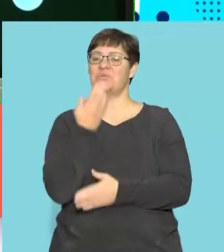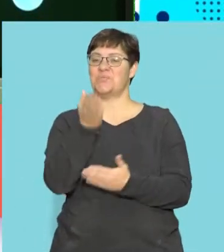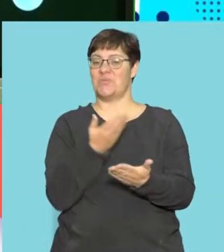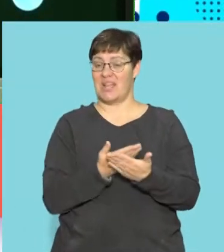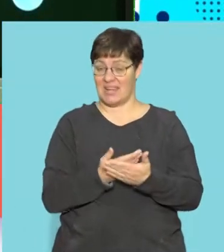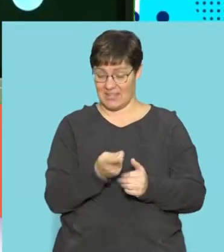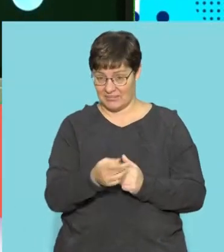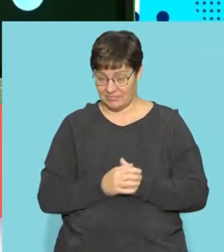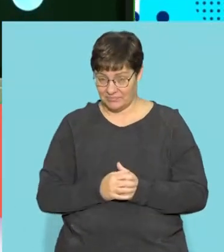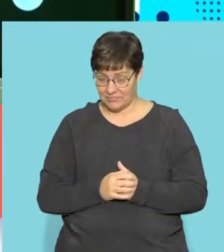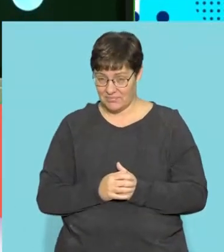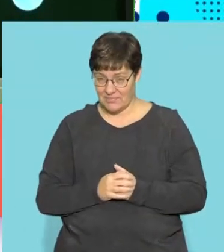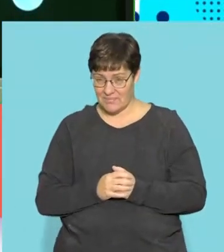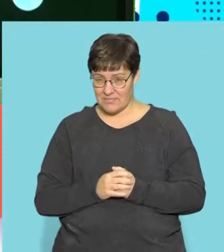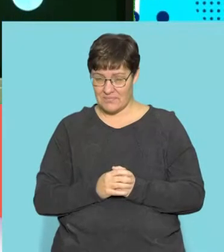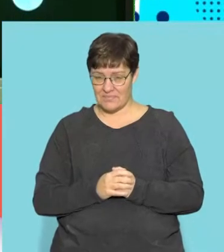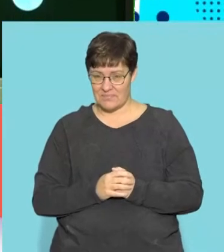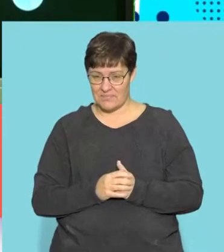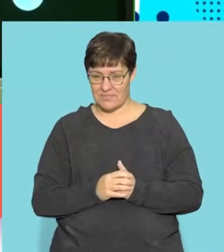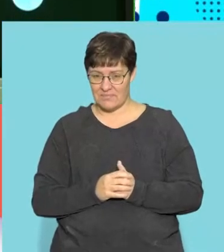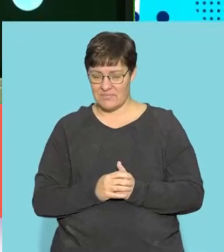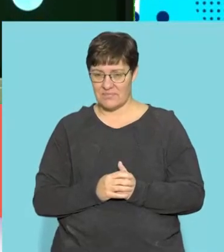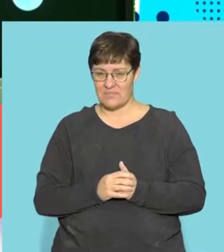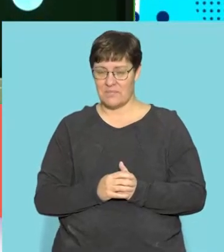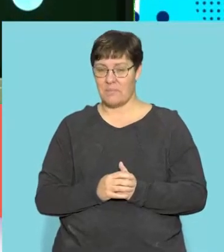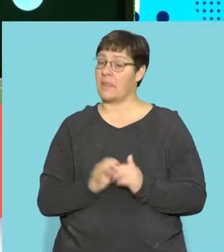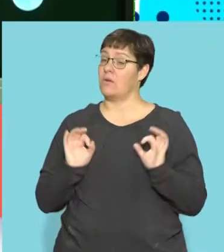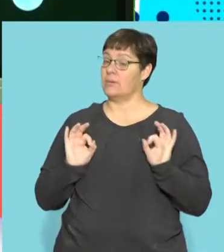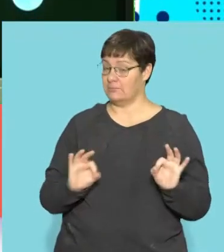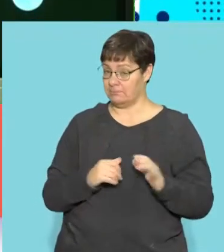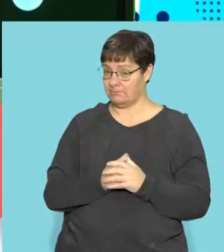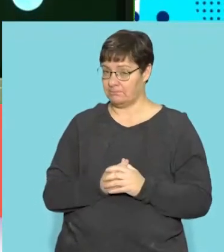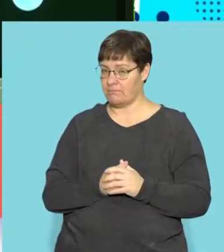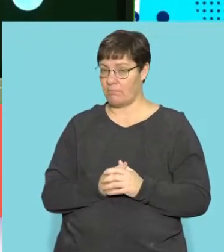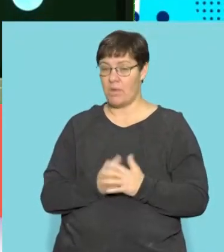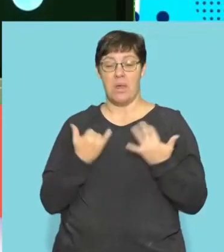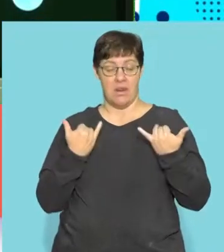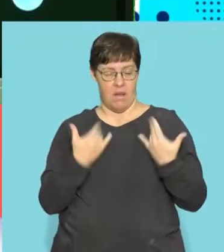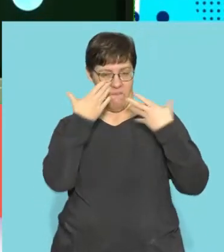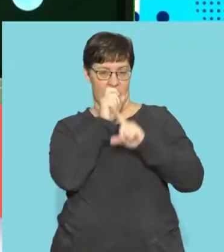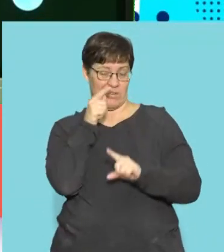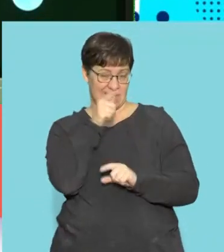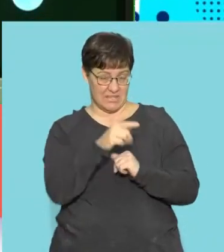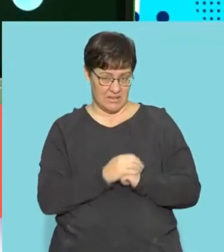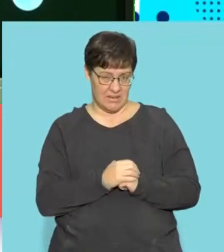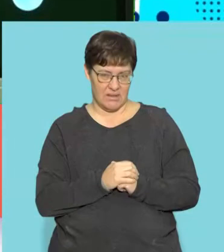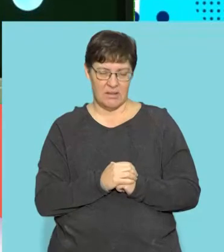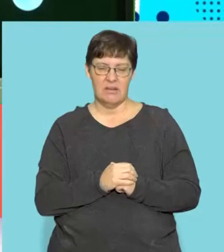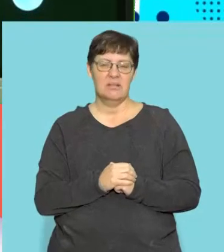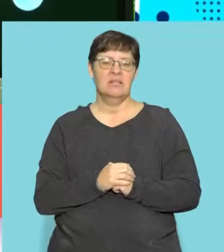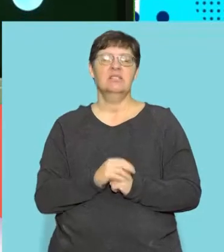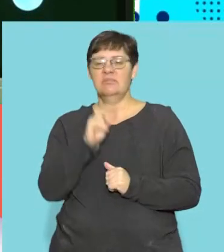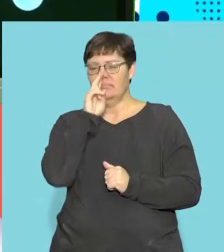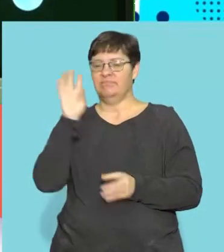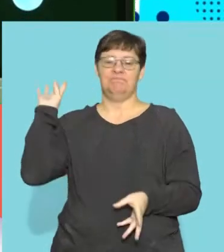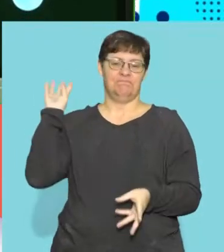657,000 and the couple of hundreds. I just don't remember the actual figure, right? That's what we are going to do now. So let's